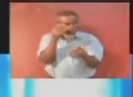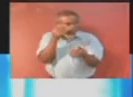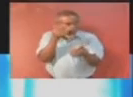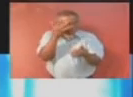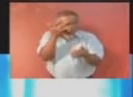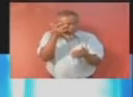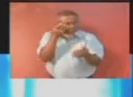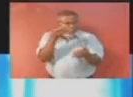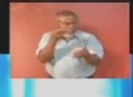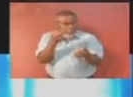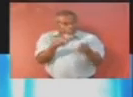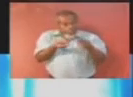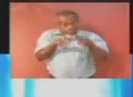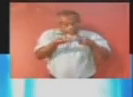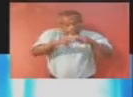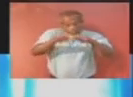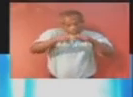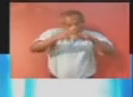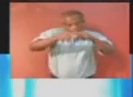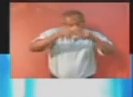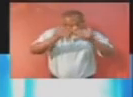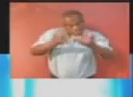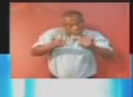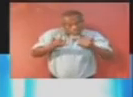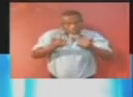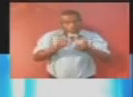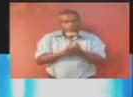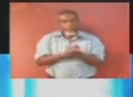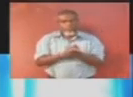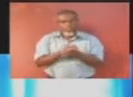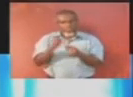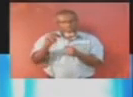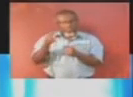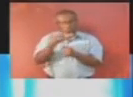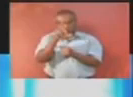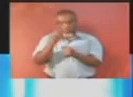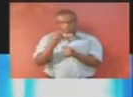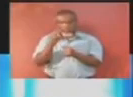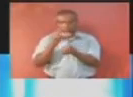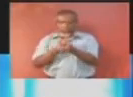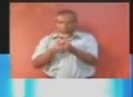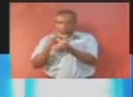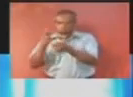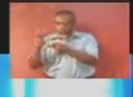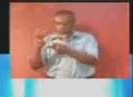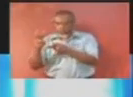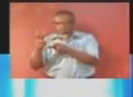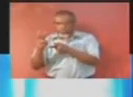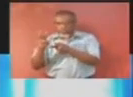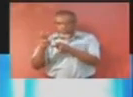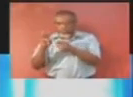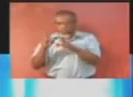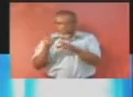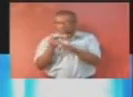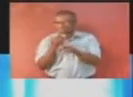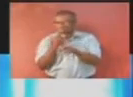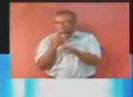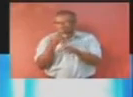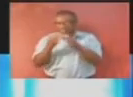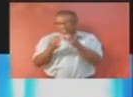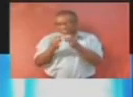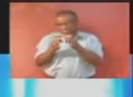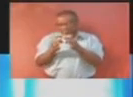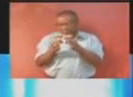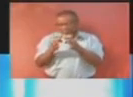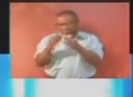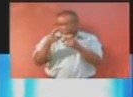seeing? And my second question for Dr. Wheeler, can you confirm whether any of the Cuban